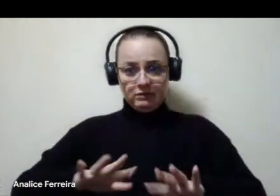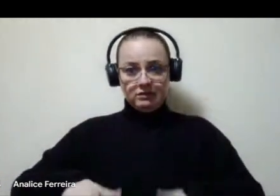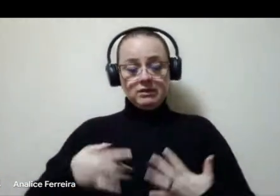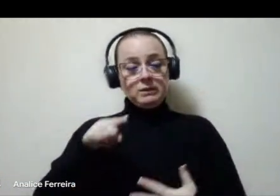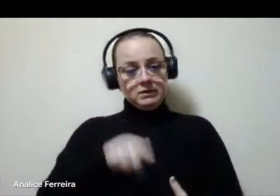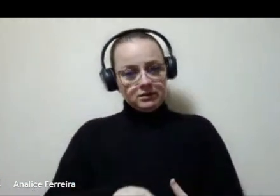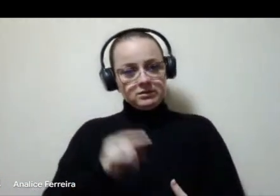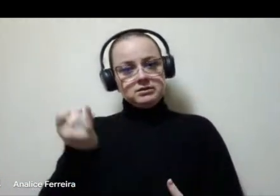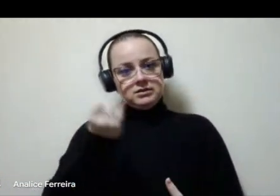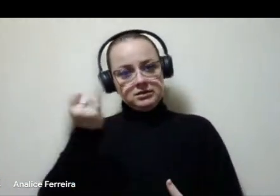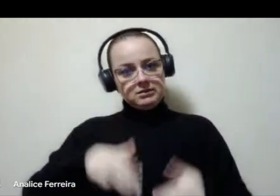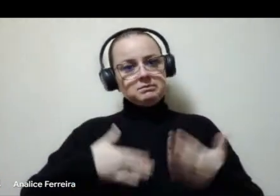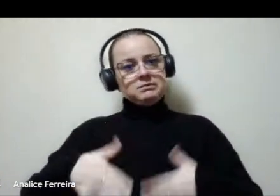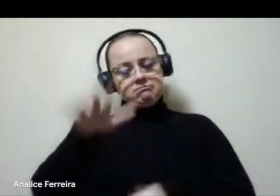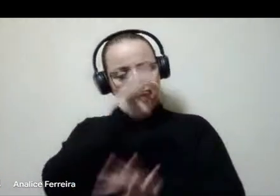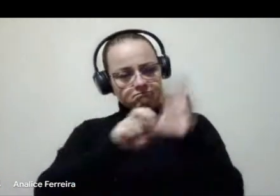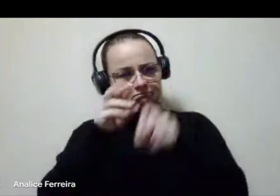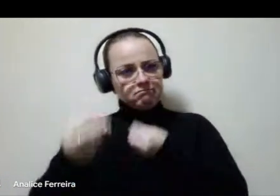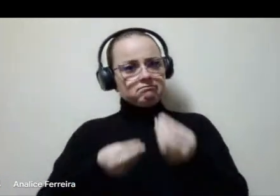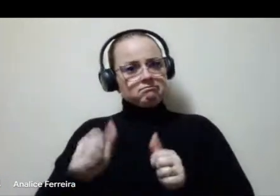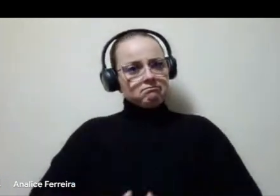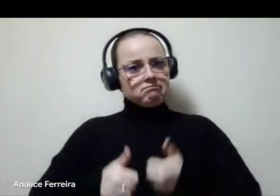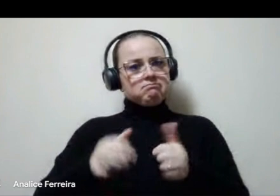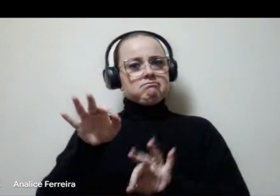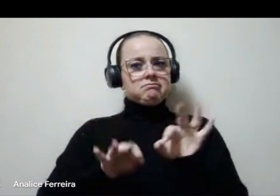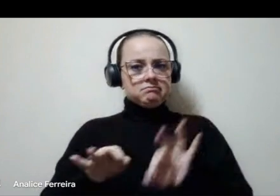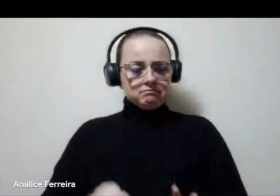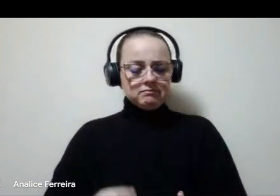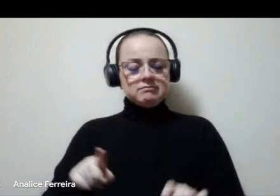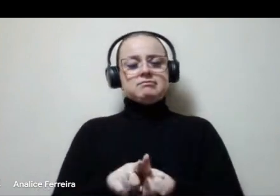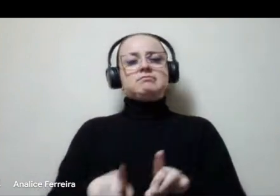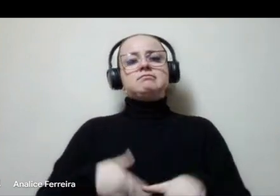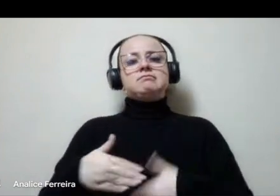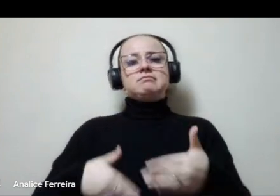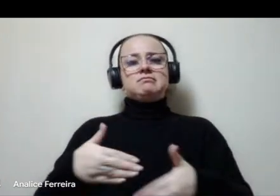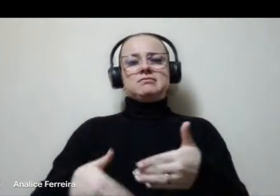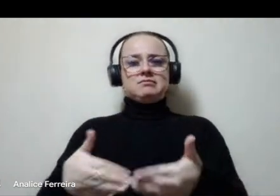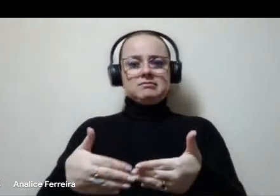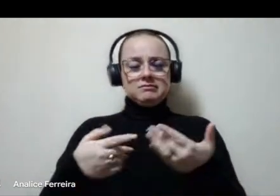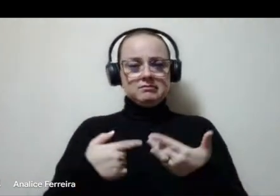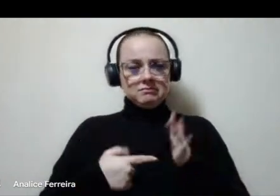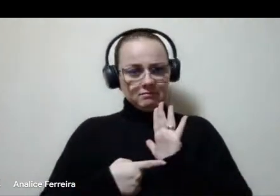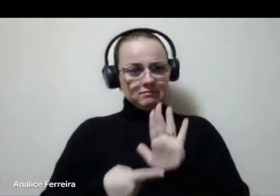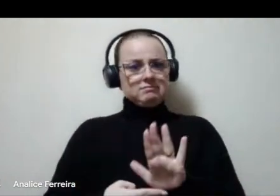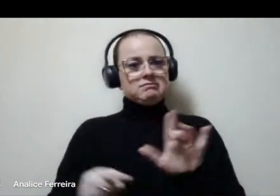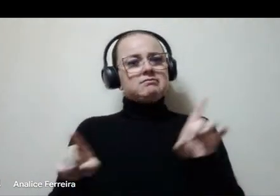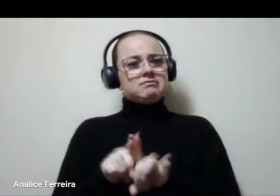process educative to see where you can improve the project. It's a process of transparency to you also know how